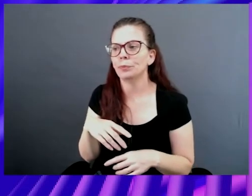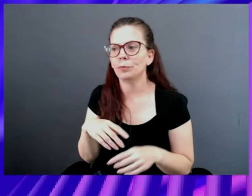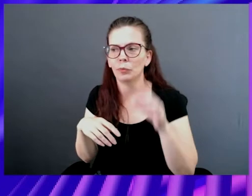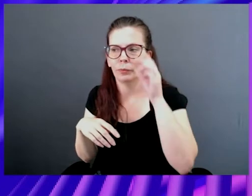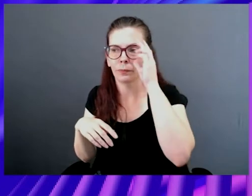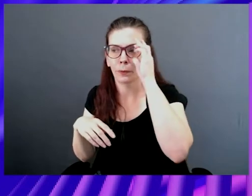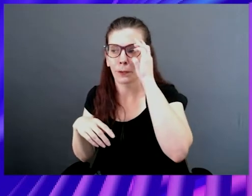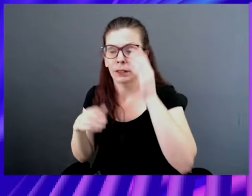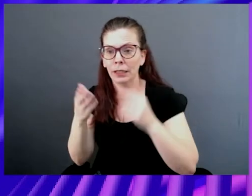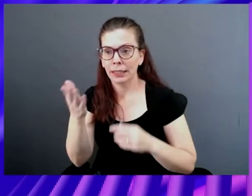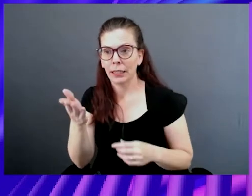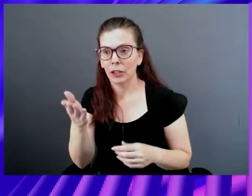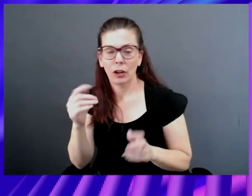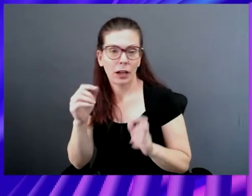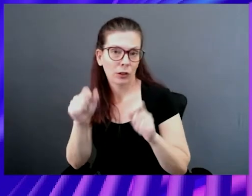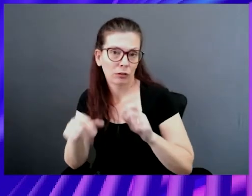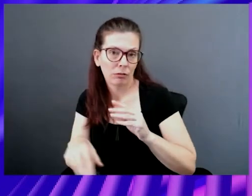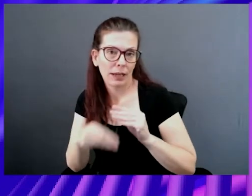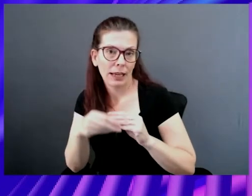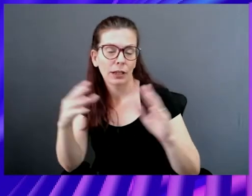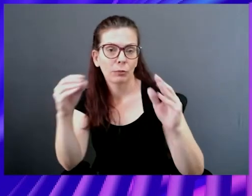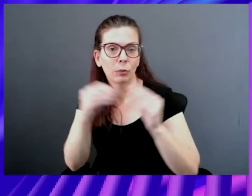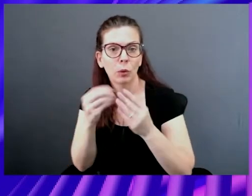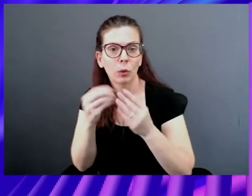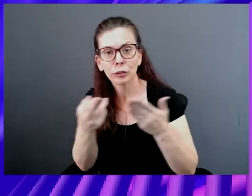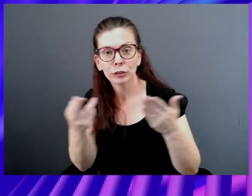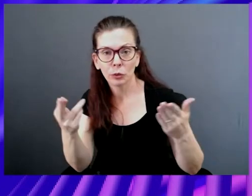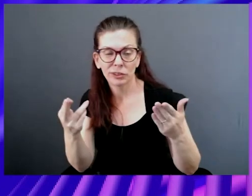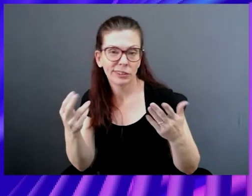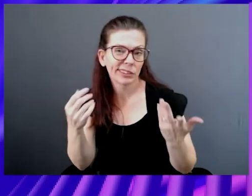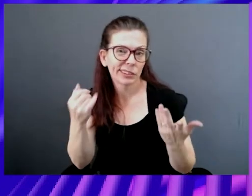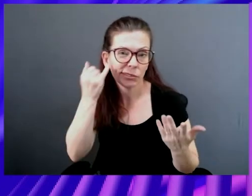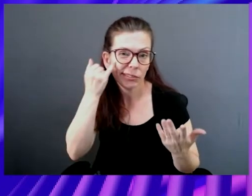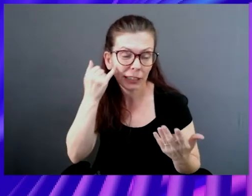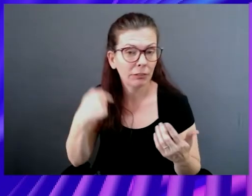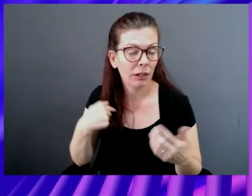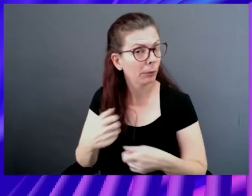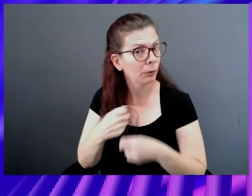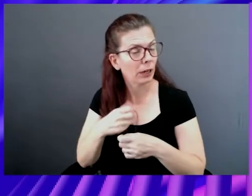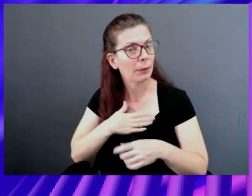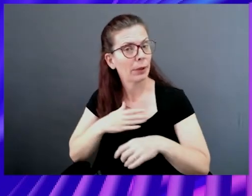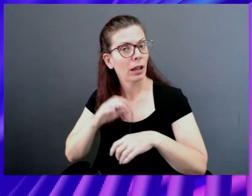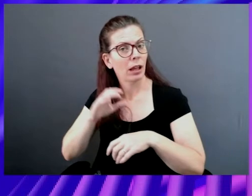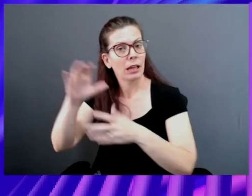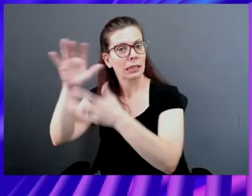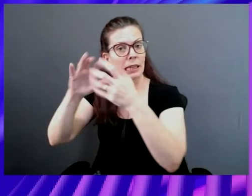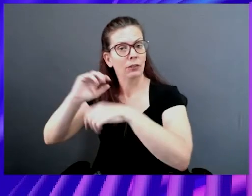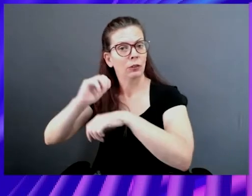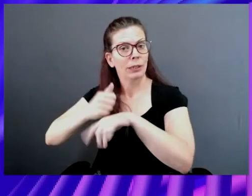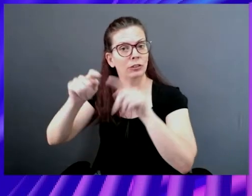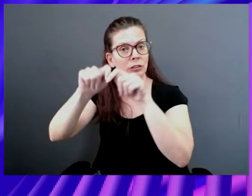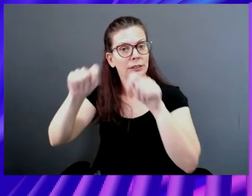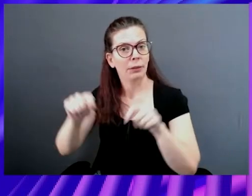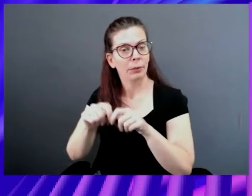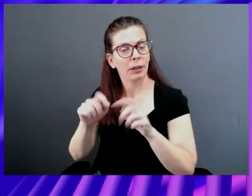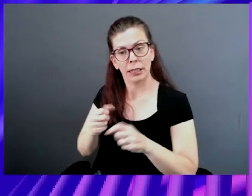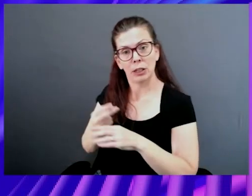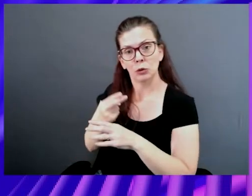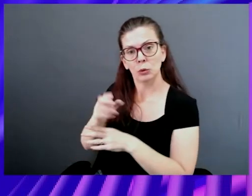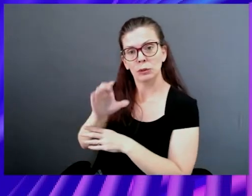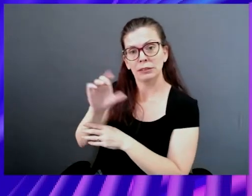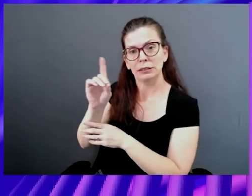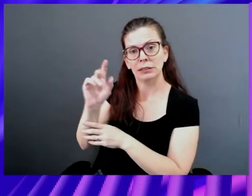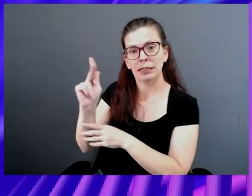I could go in and add a bunch more resources. Like if I was creating my CloudFormation template, I could use the CDK to go define that table all right